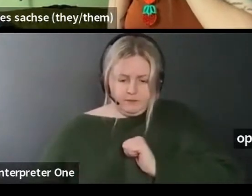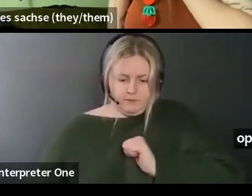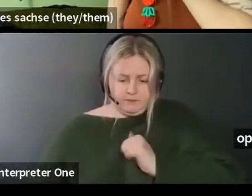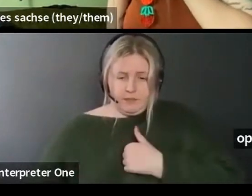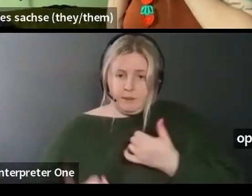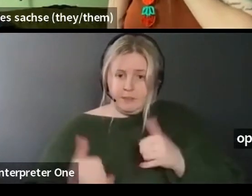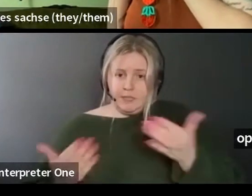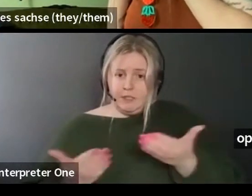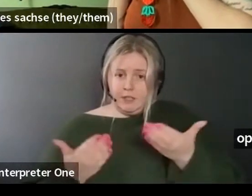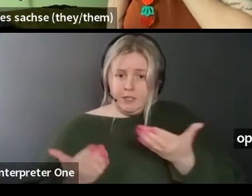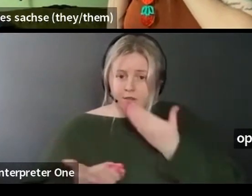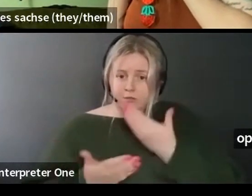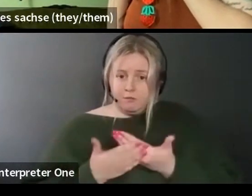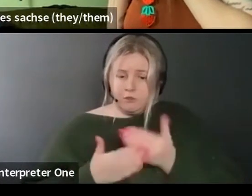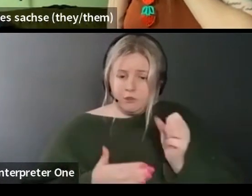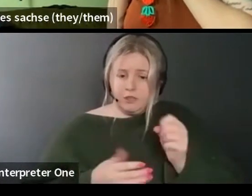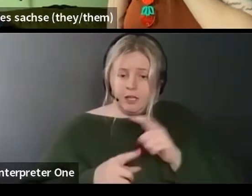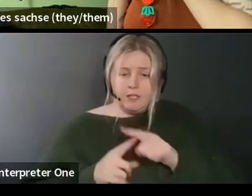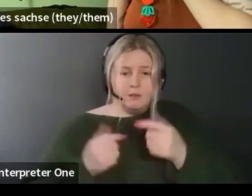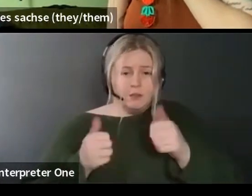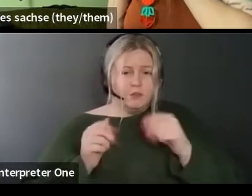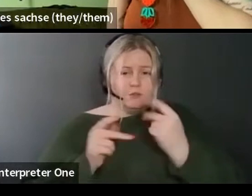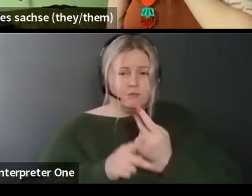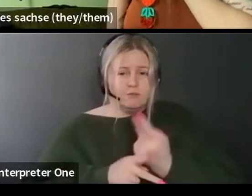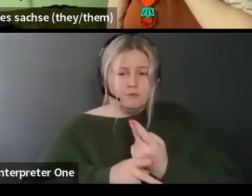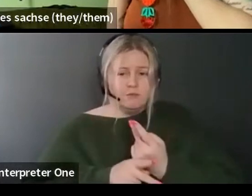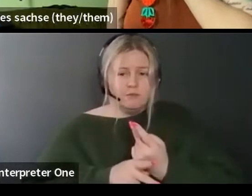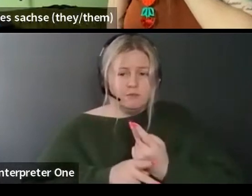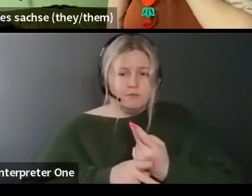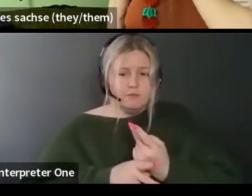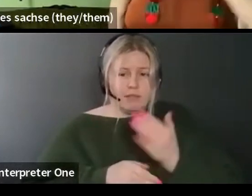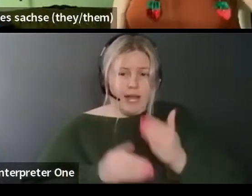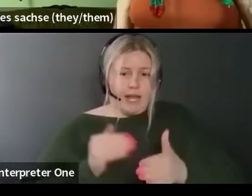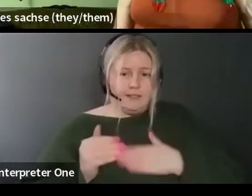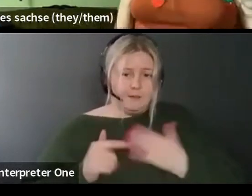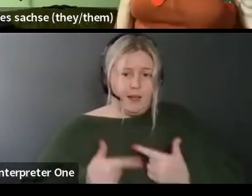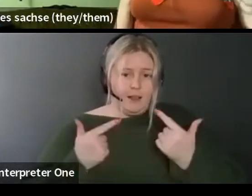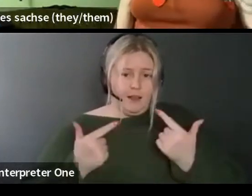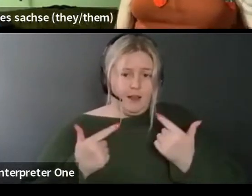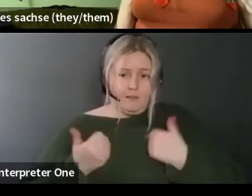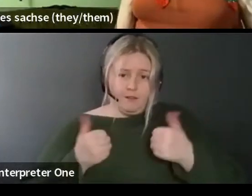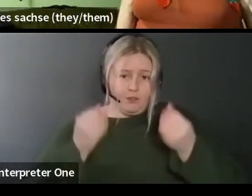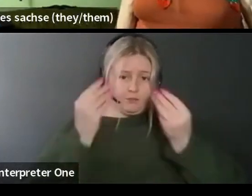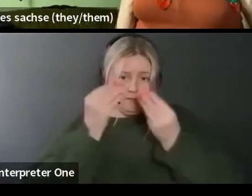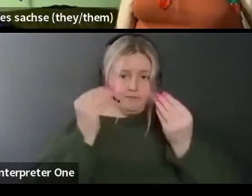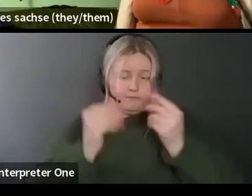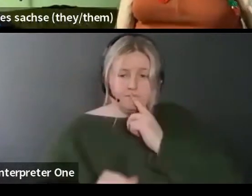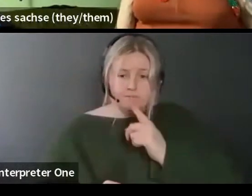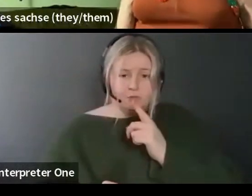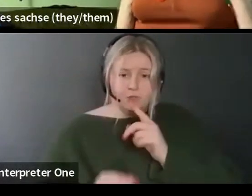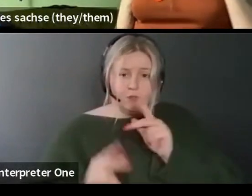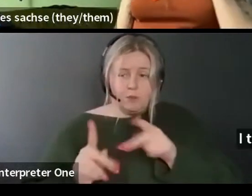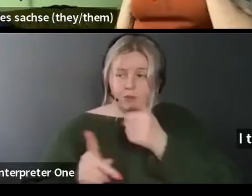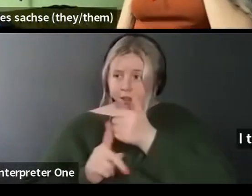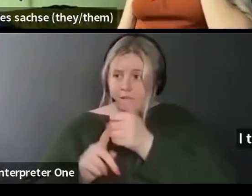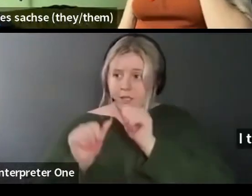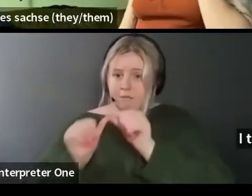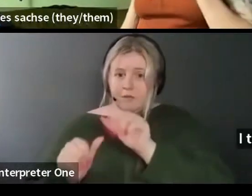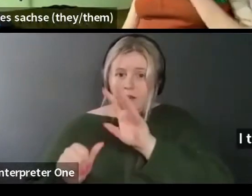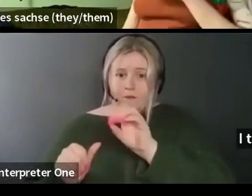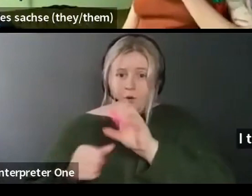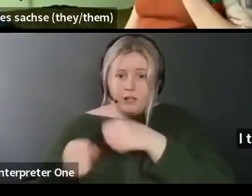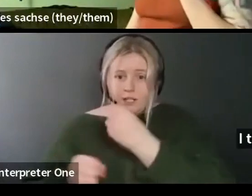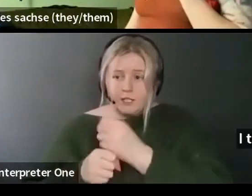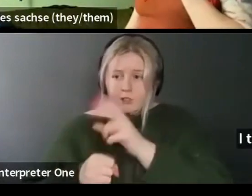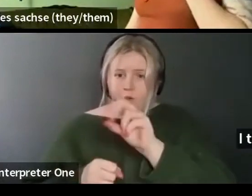here, but like, you know, just thought about like, just, you know, like ending this, you know, and like, I can only imagine someone who spent 40 years in jail or 30